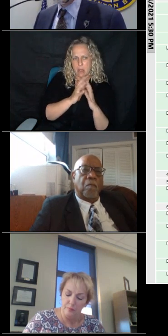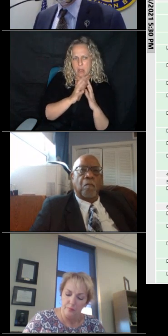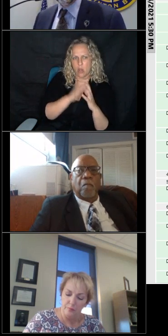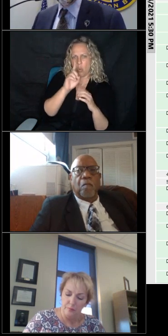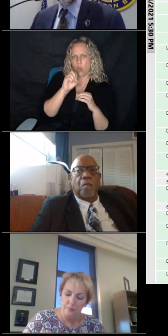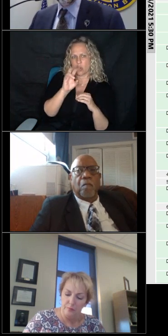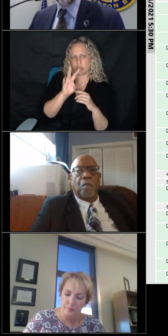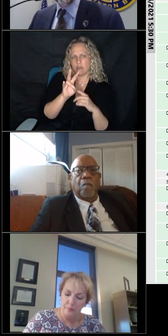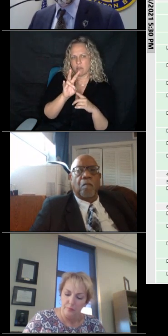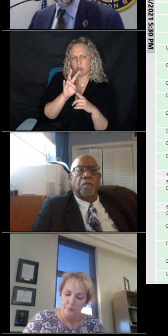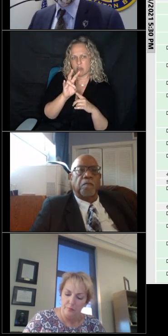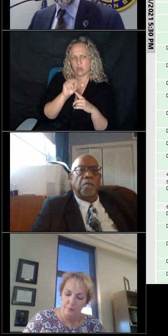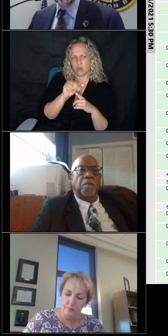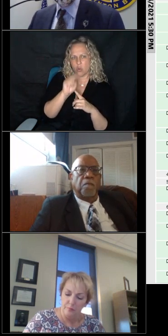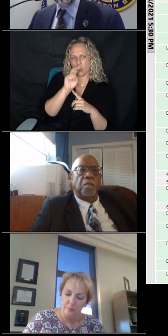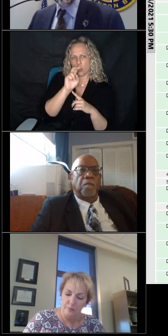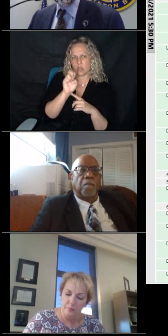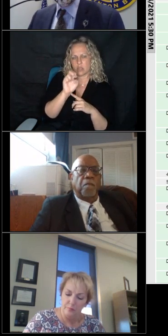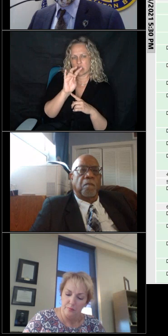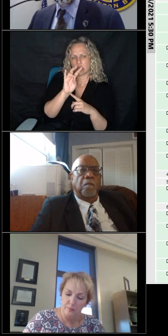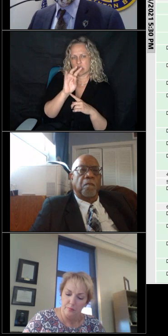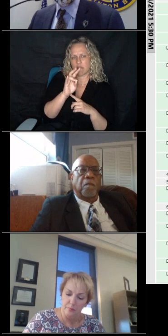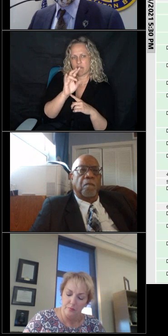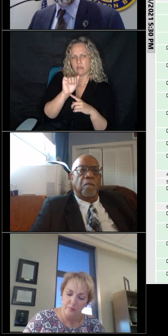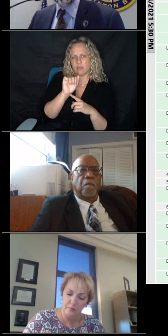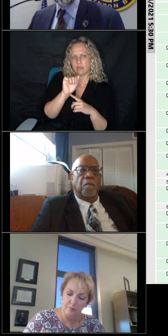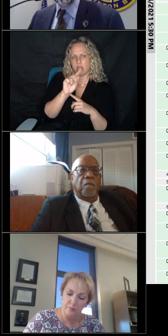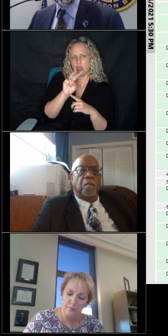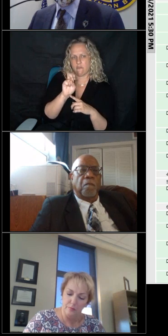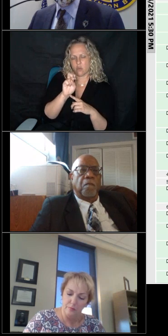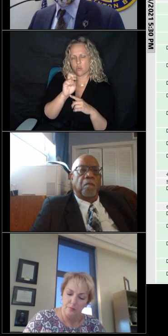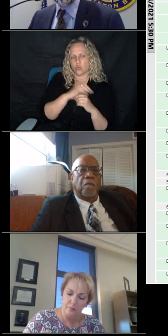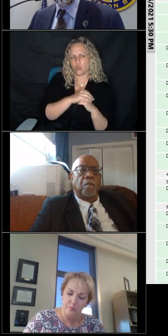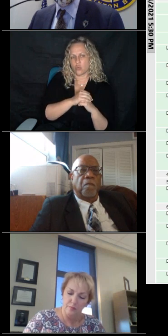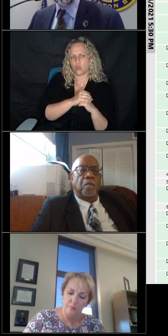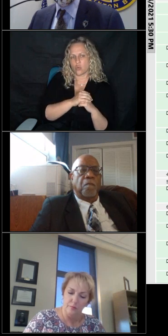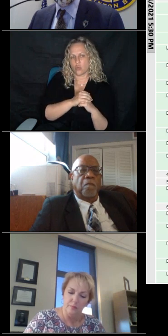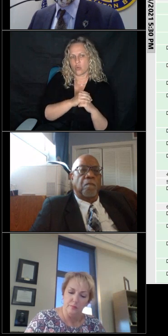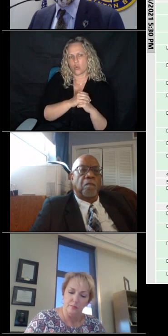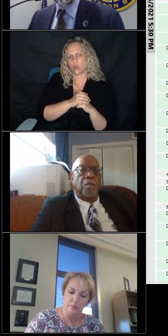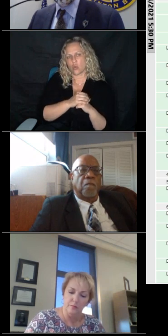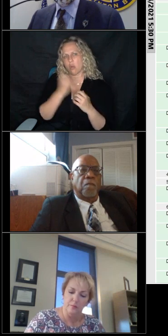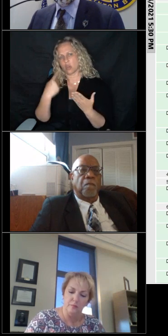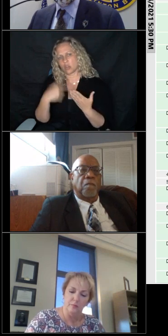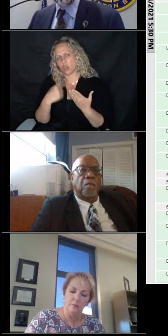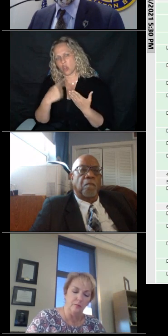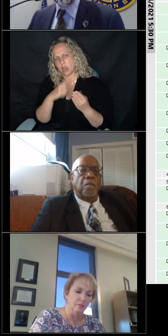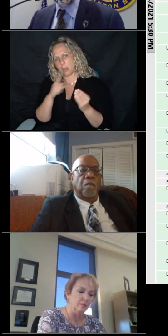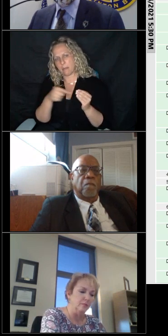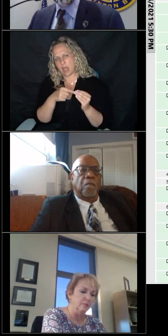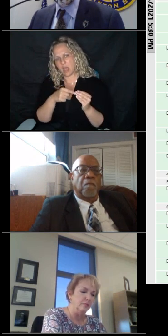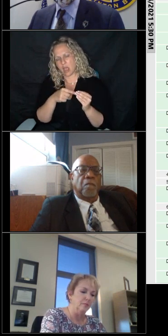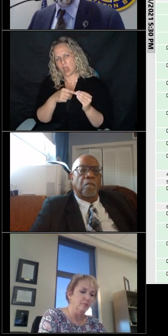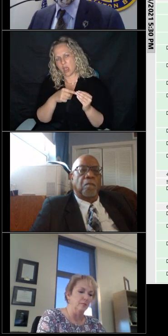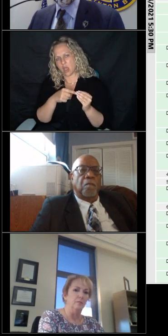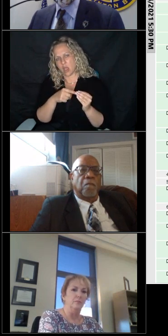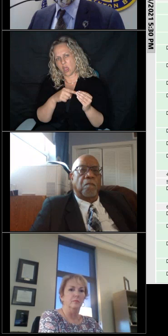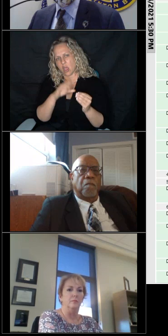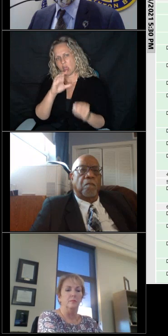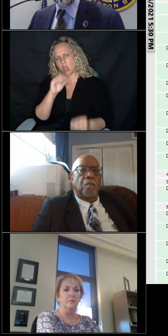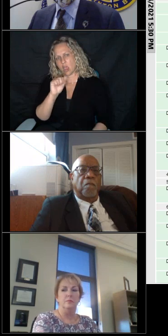107 Northeast 7th Avenue. I want to talk about the Carolyn Sims Center once